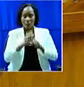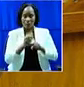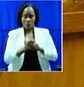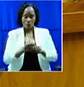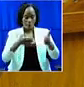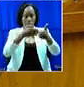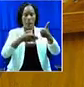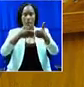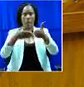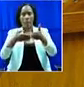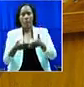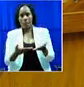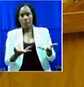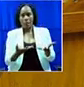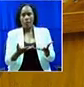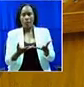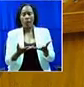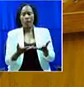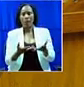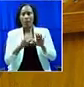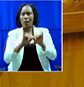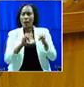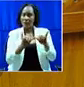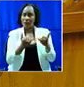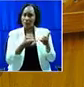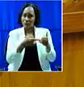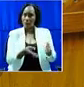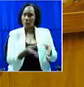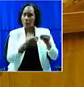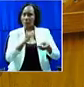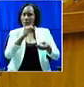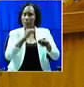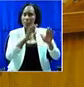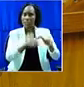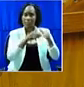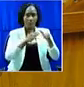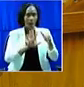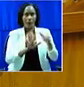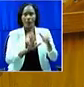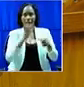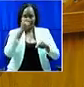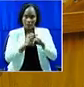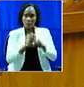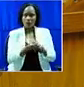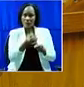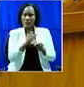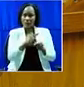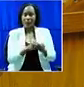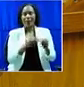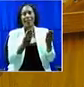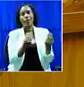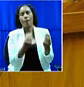companies not to be able to get this scheme. We must make the scheme simple. Yes, there should be all the